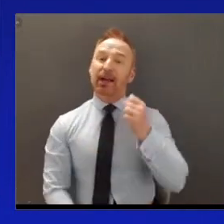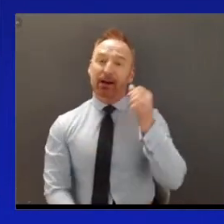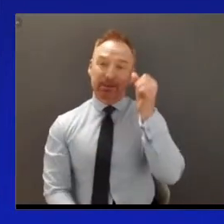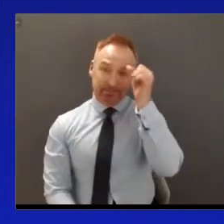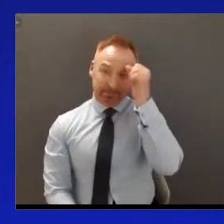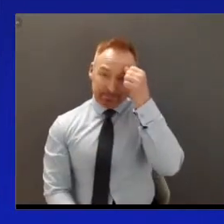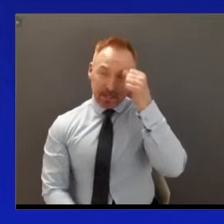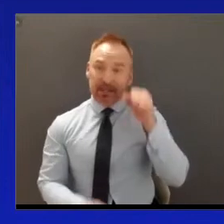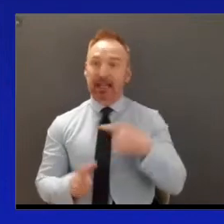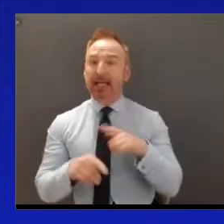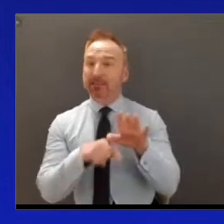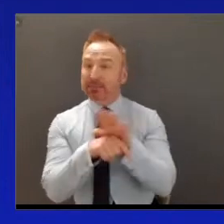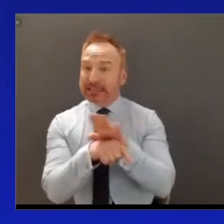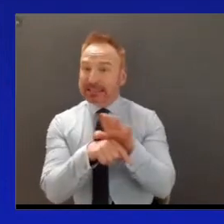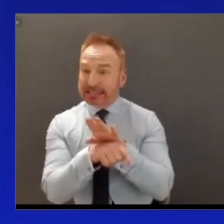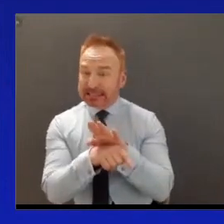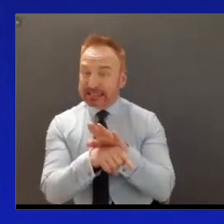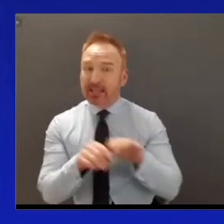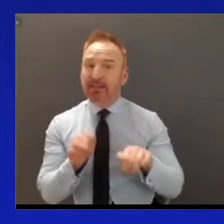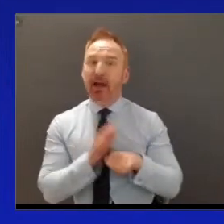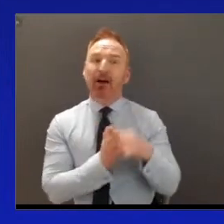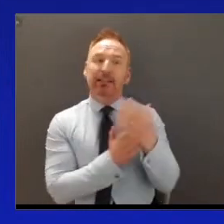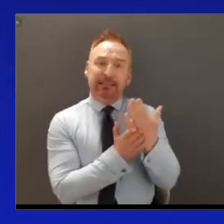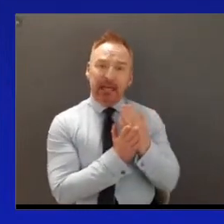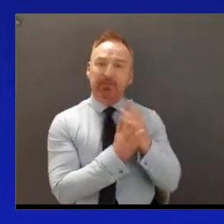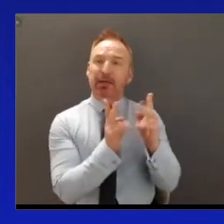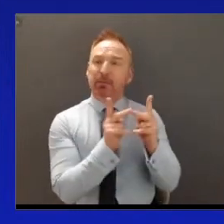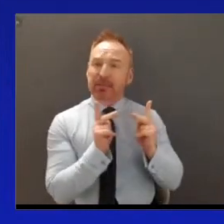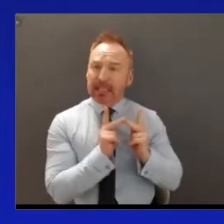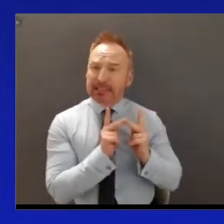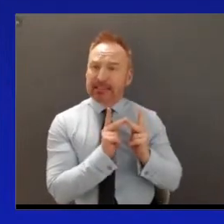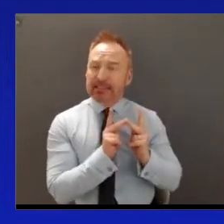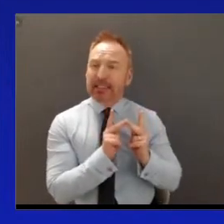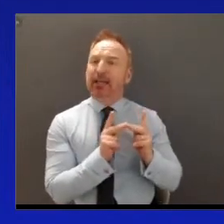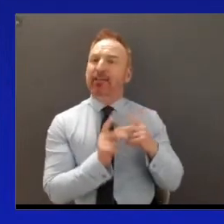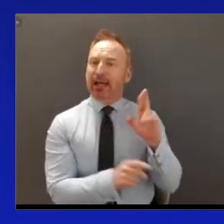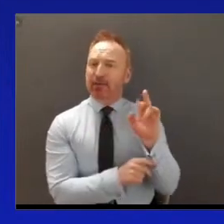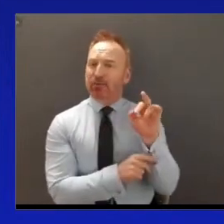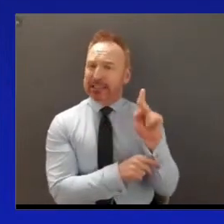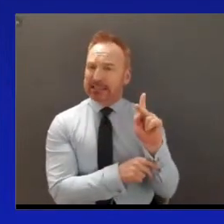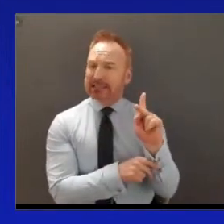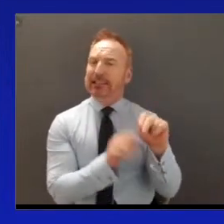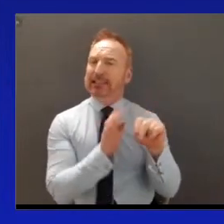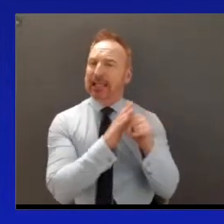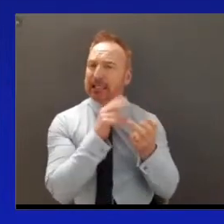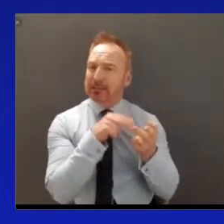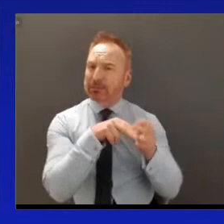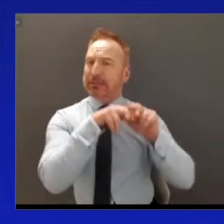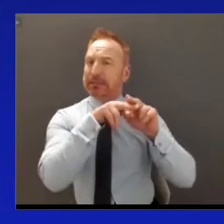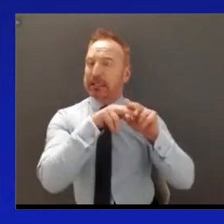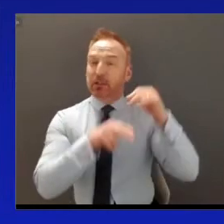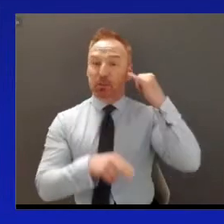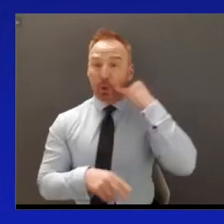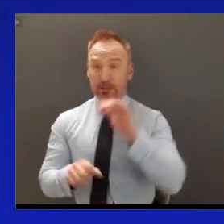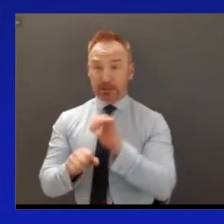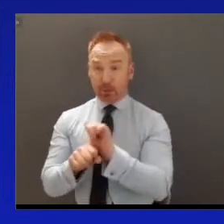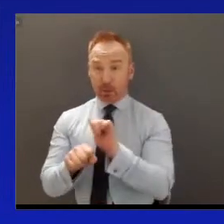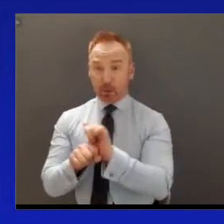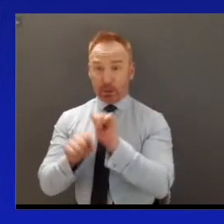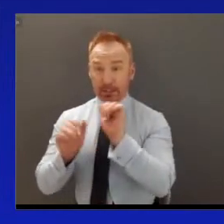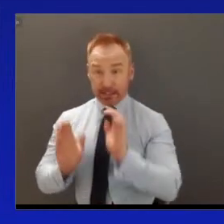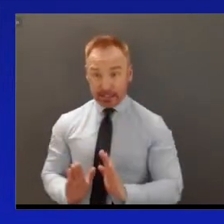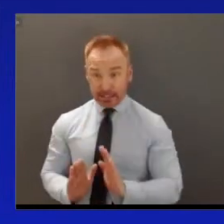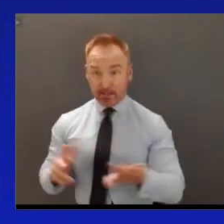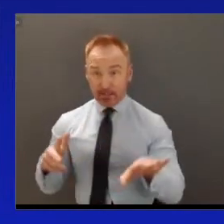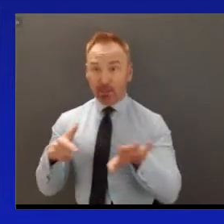these places of risk and to support employees to have the space to take a break. Everyone needs to be able to have